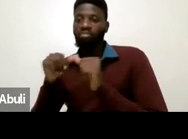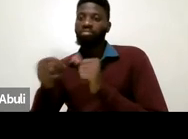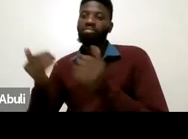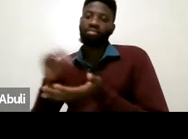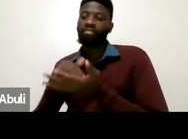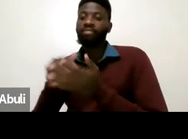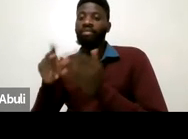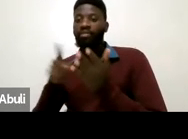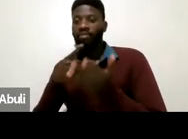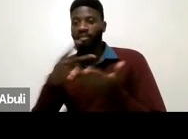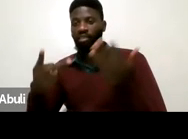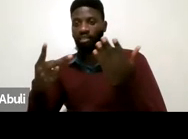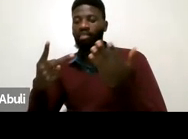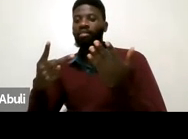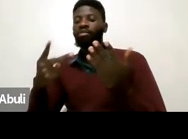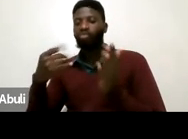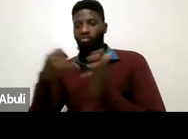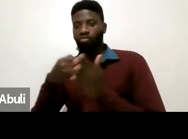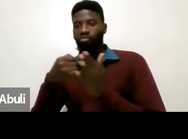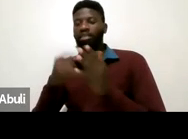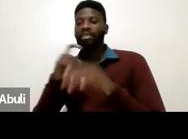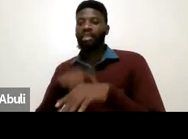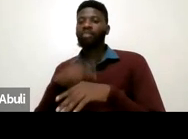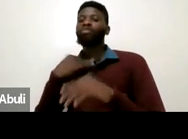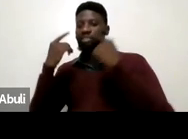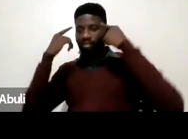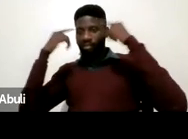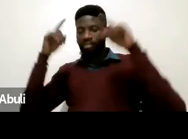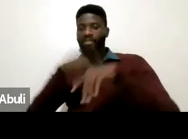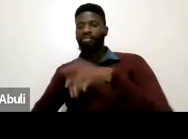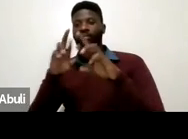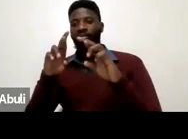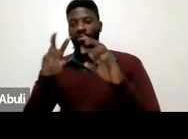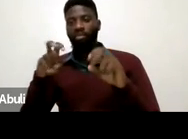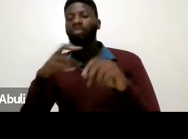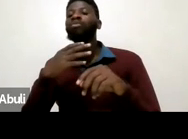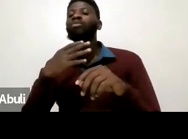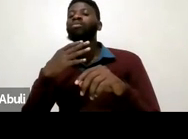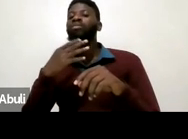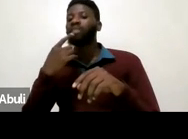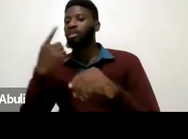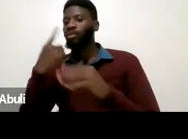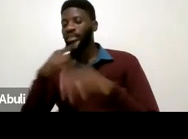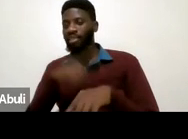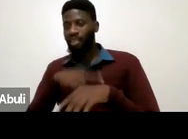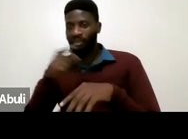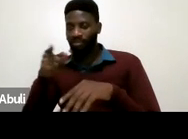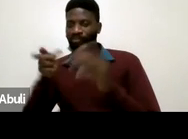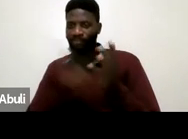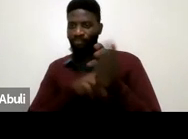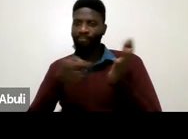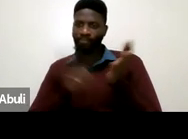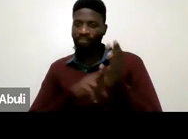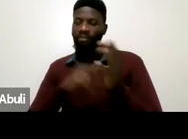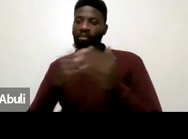Failing is actually part of success. In research, we say the number of iterations that you have to undertake before you can prove